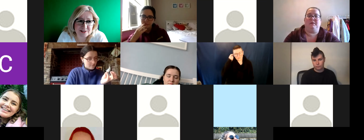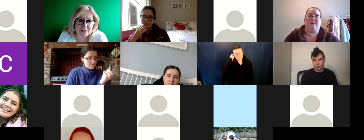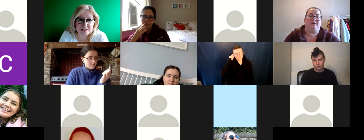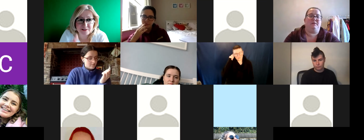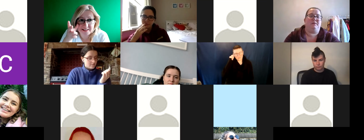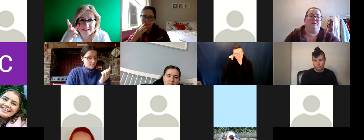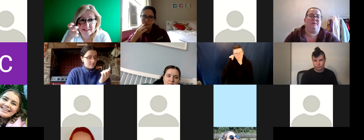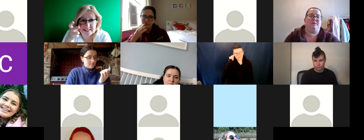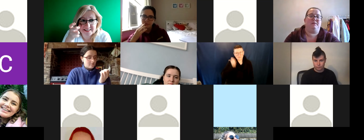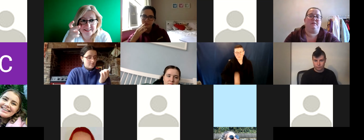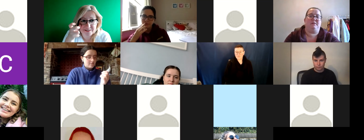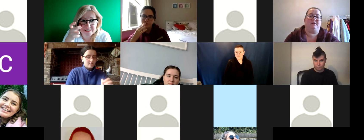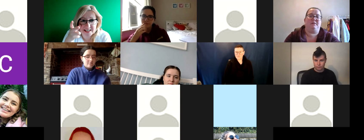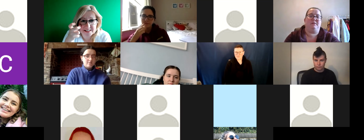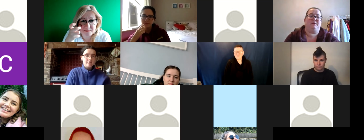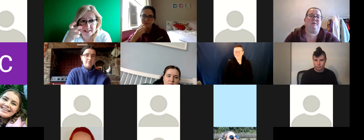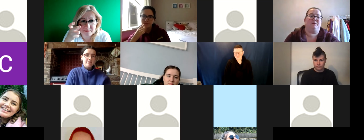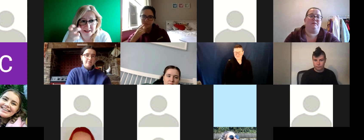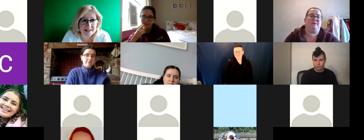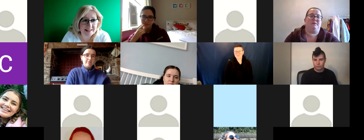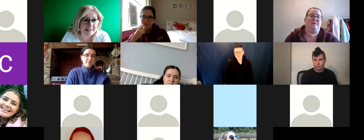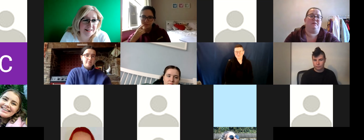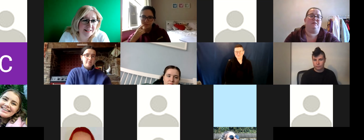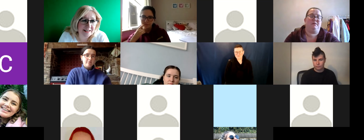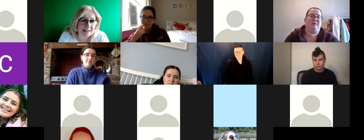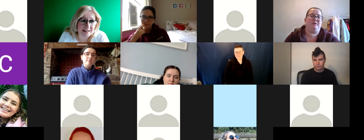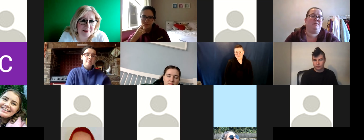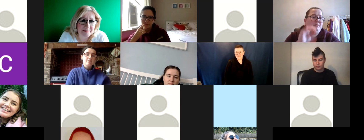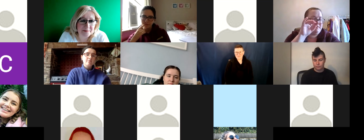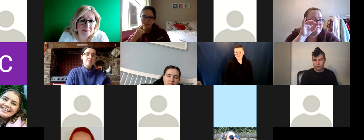So there's also the listen, you know, to take something in by eye,